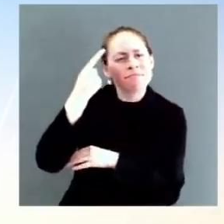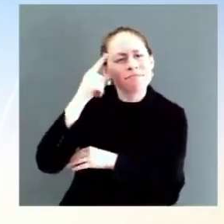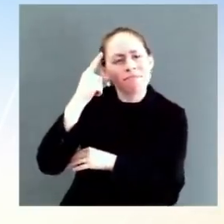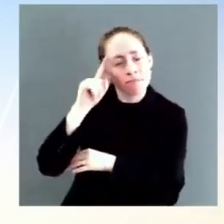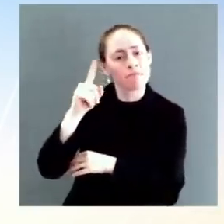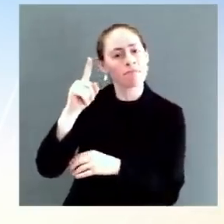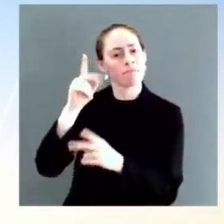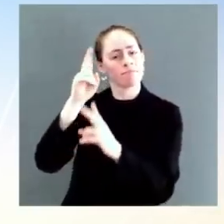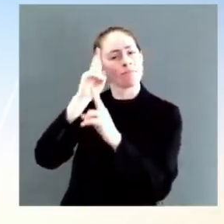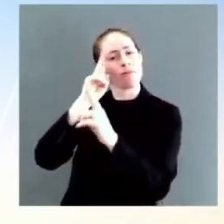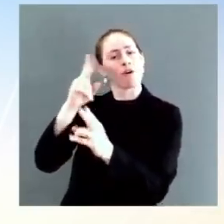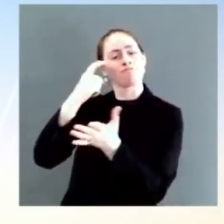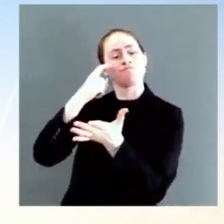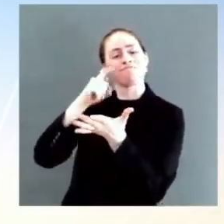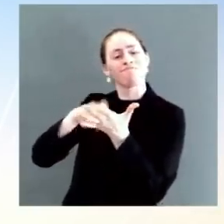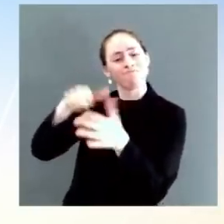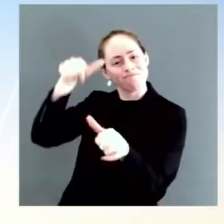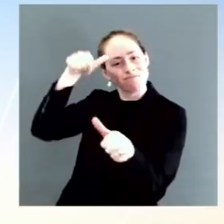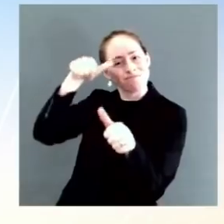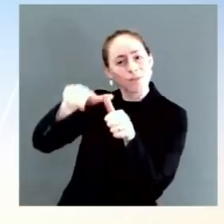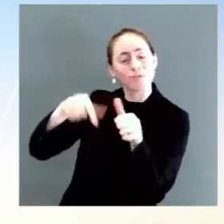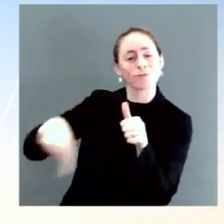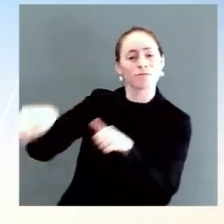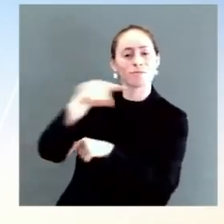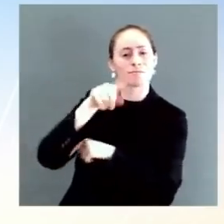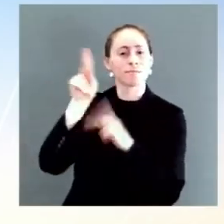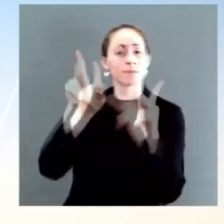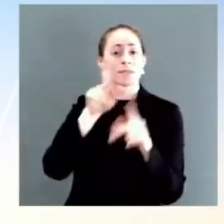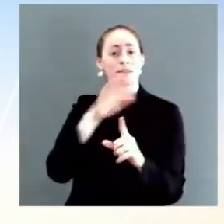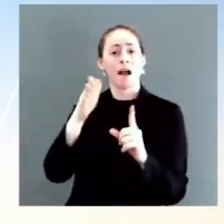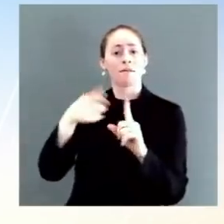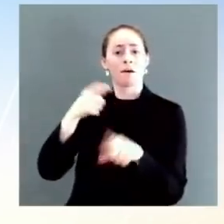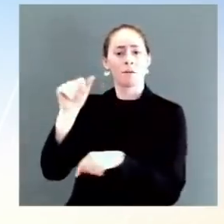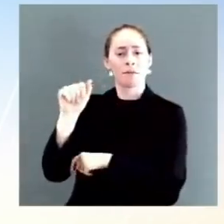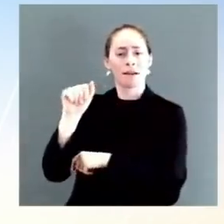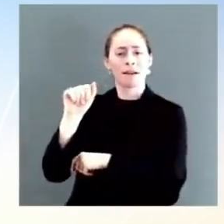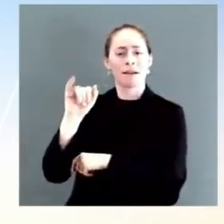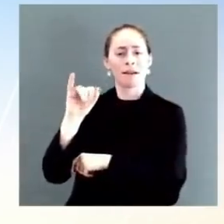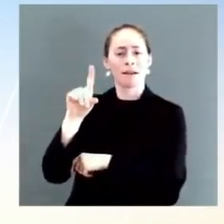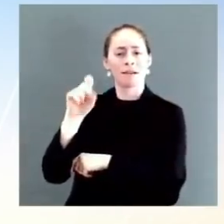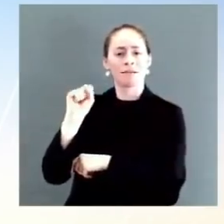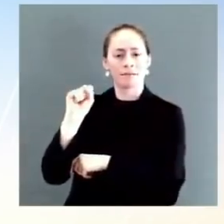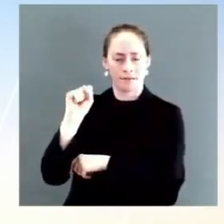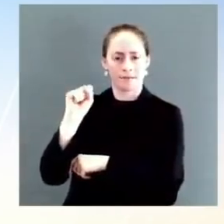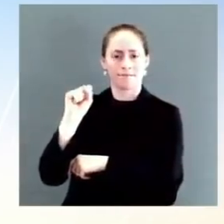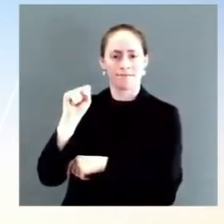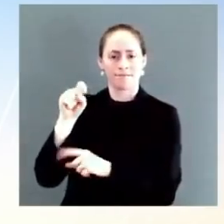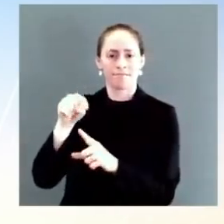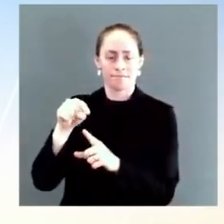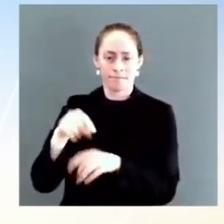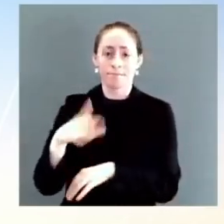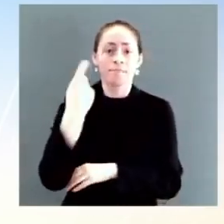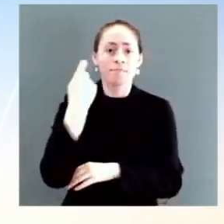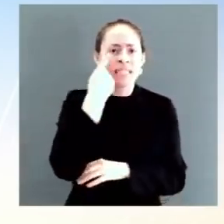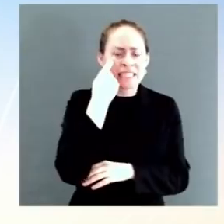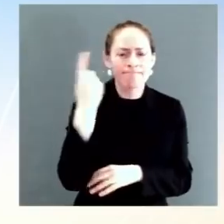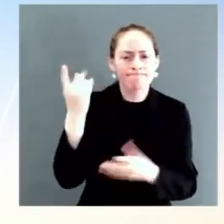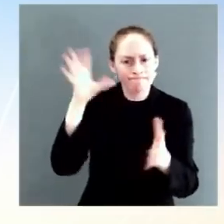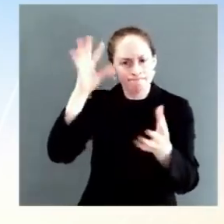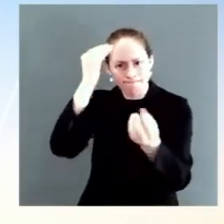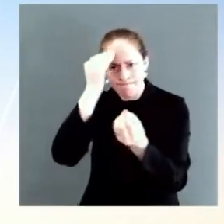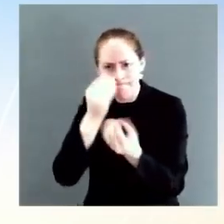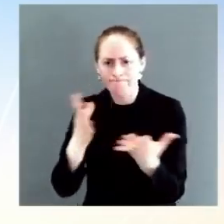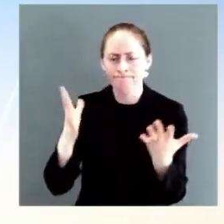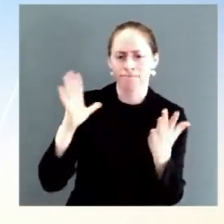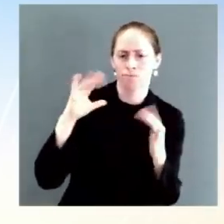an updated national strategy for ending the HIV epidemic in the United States by 2030. This is a national plan to re-energize a